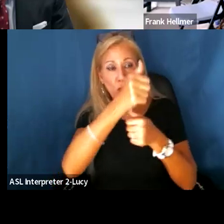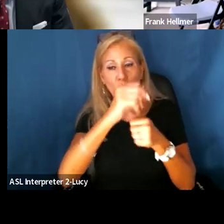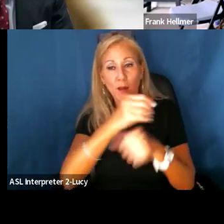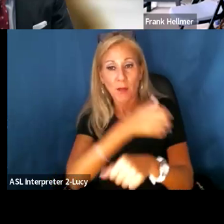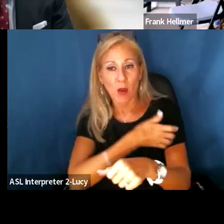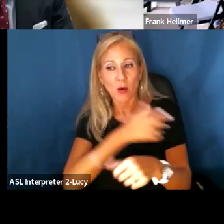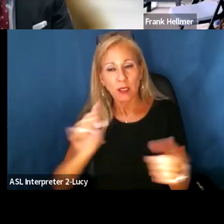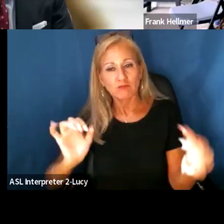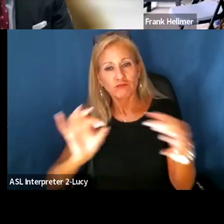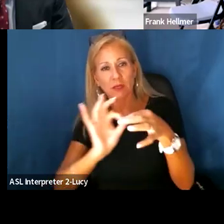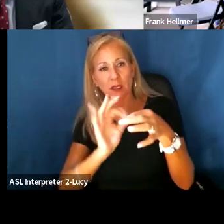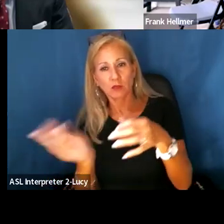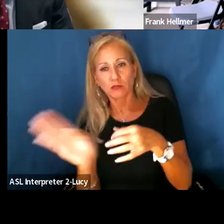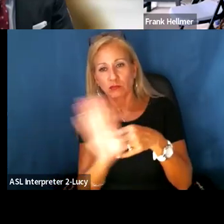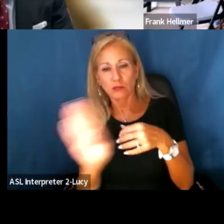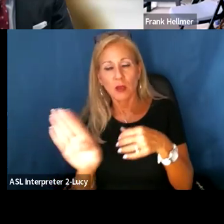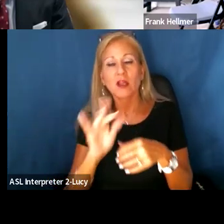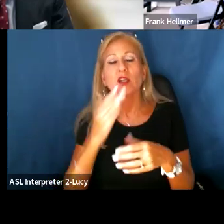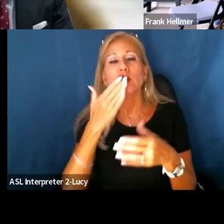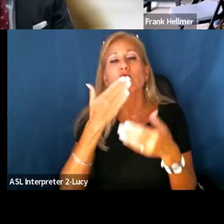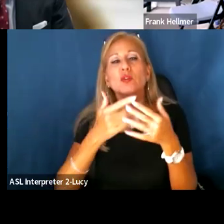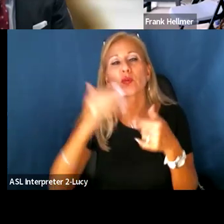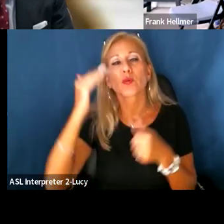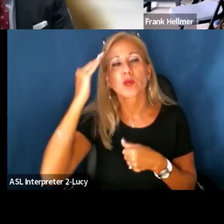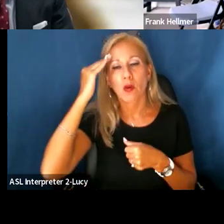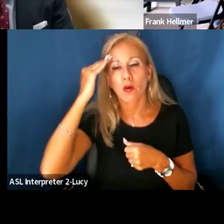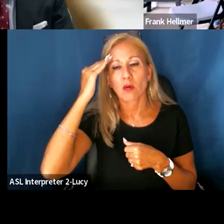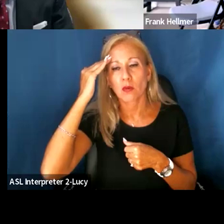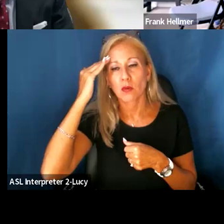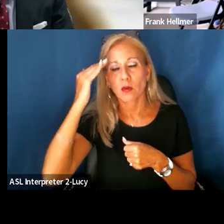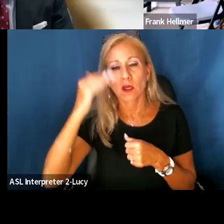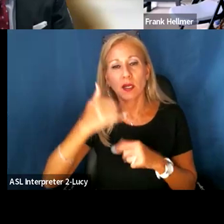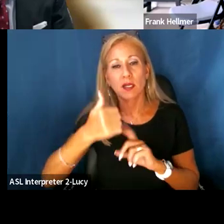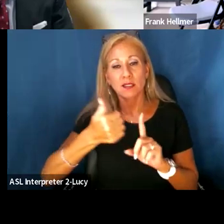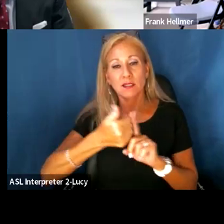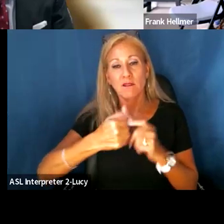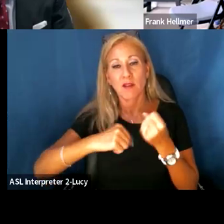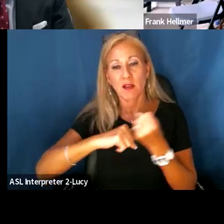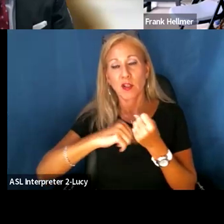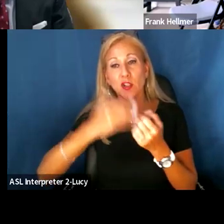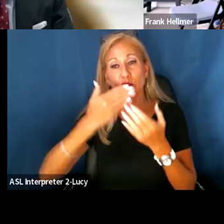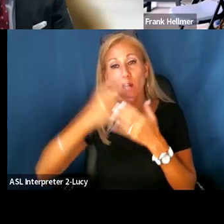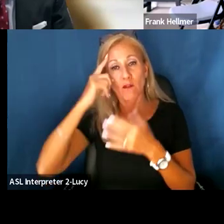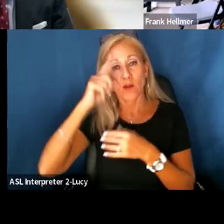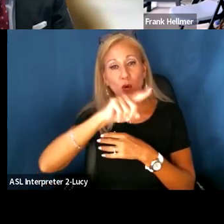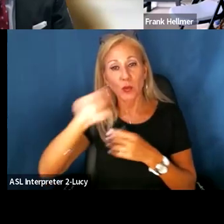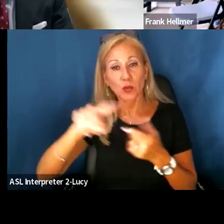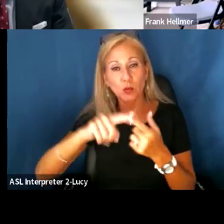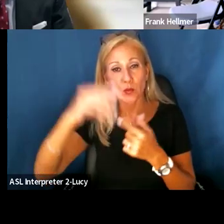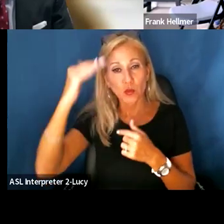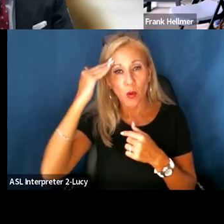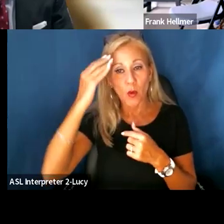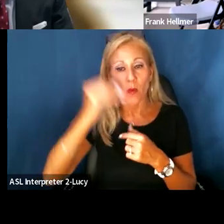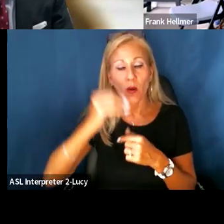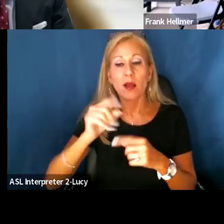power. I would say that it's good to know, as self-advocates, it's good for you to know